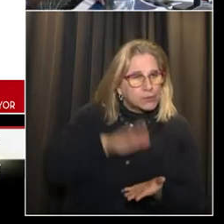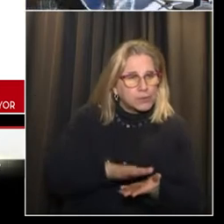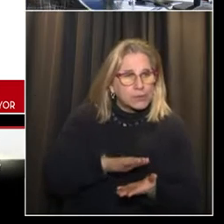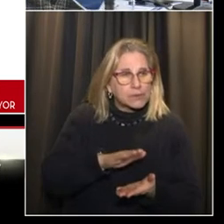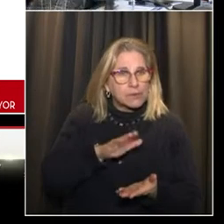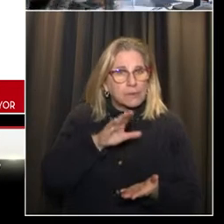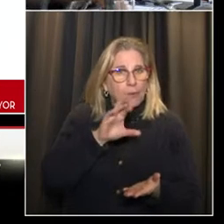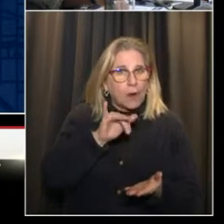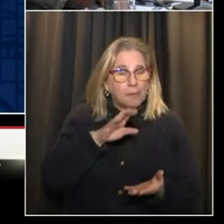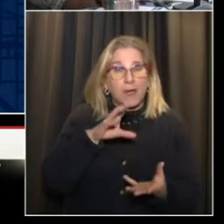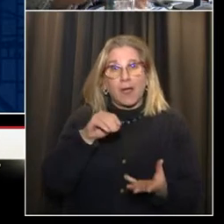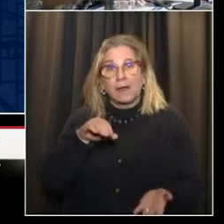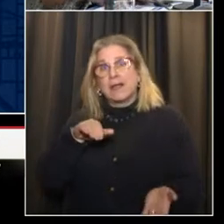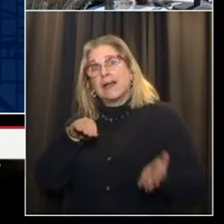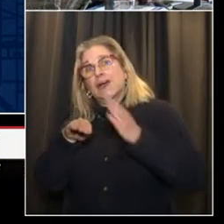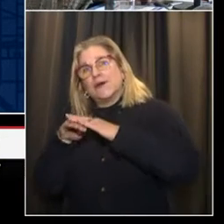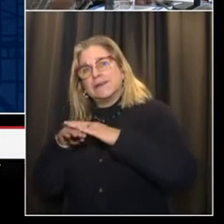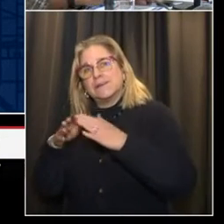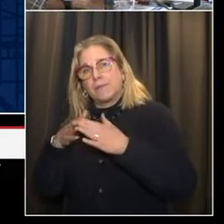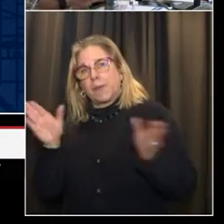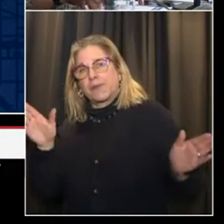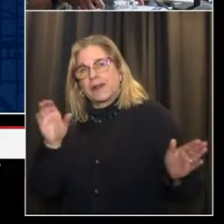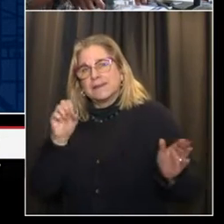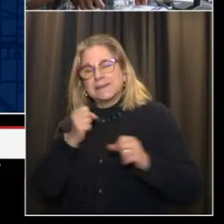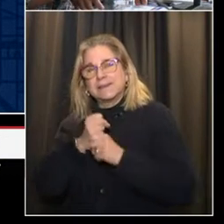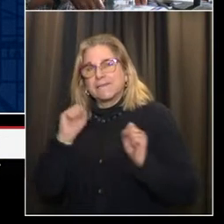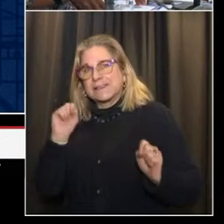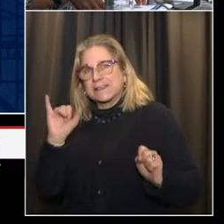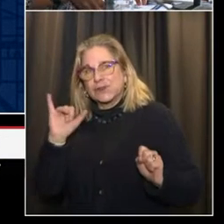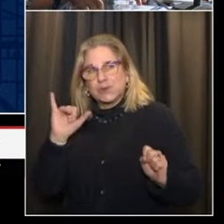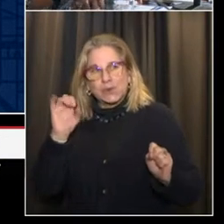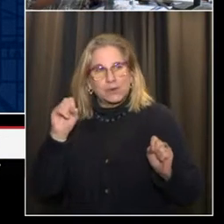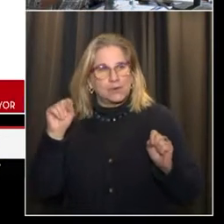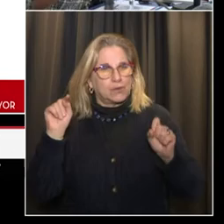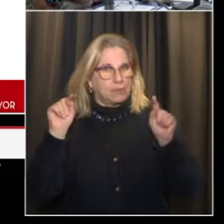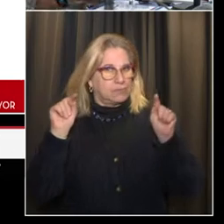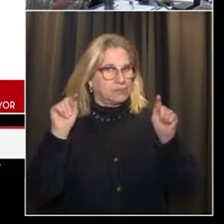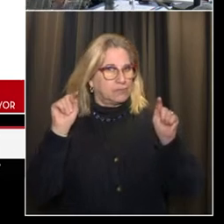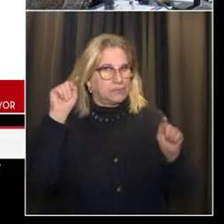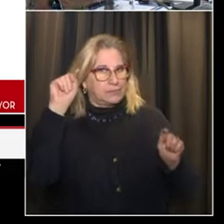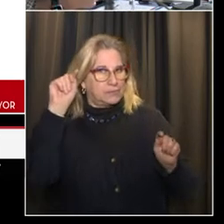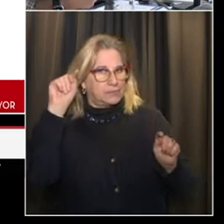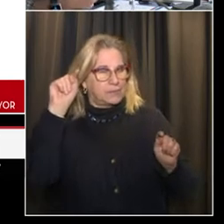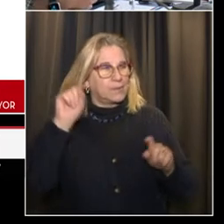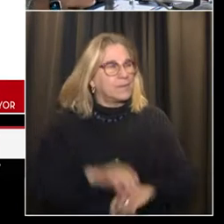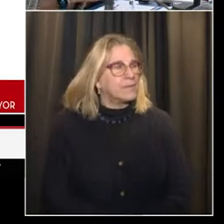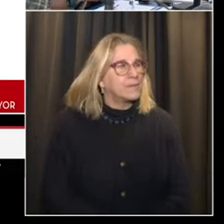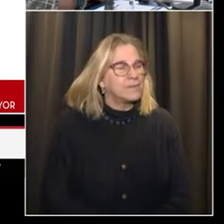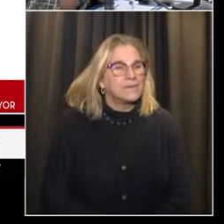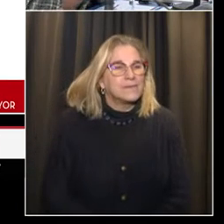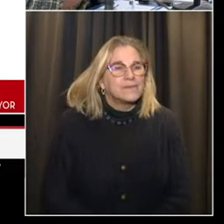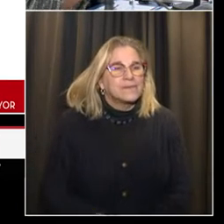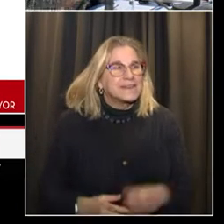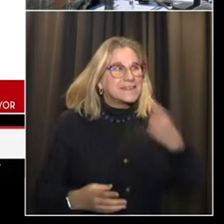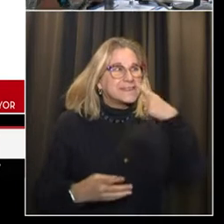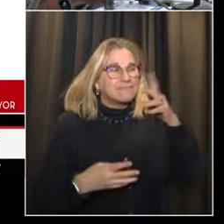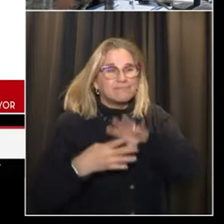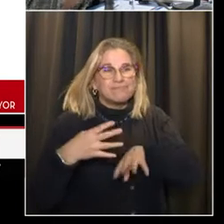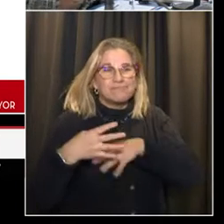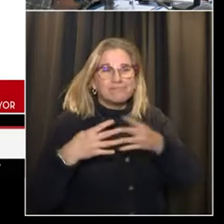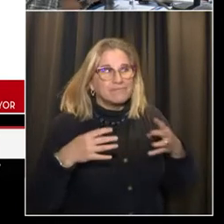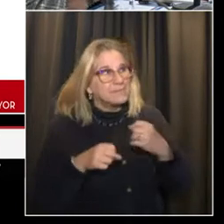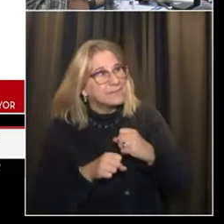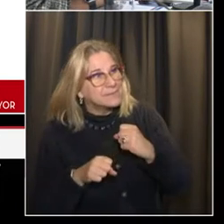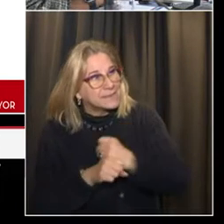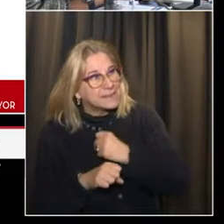to. So you can go to the next slide. So we know there's no, I know that we